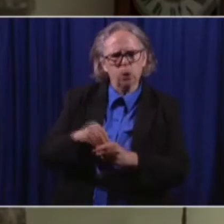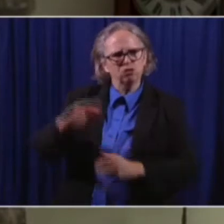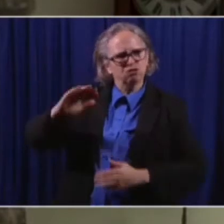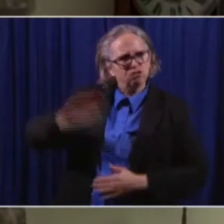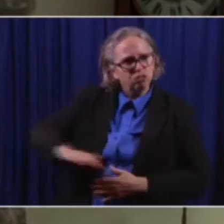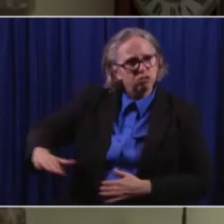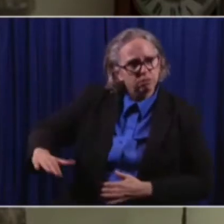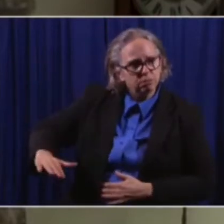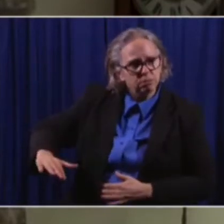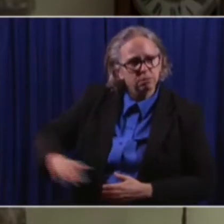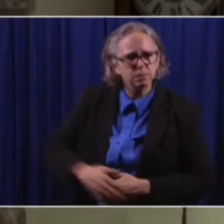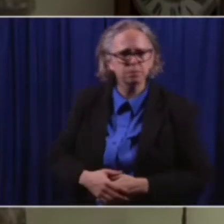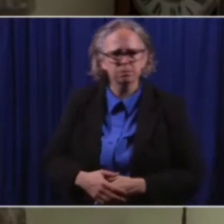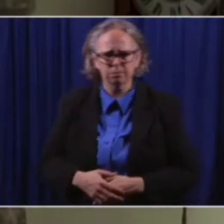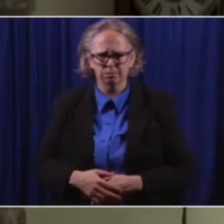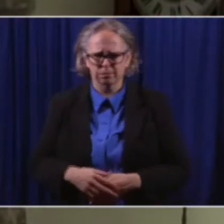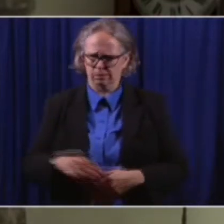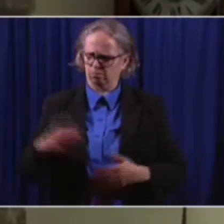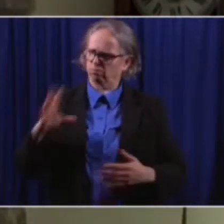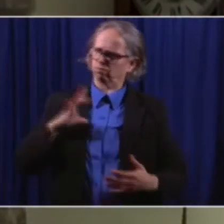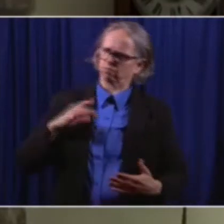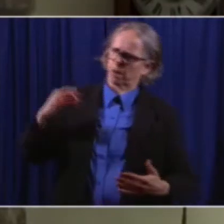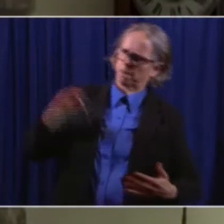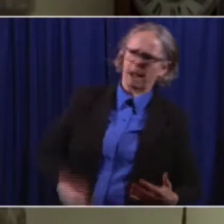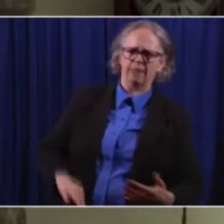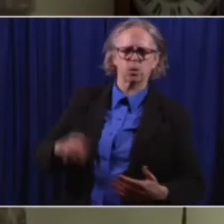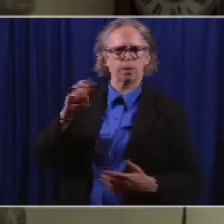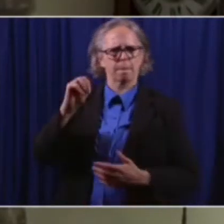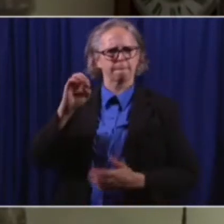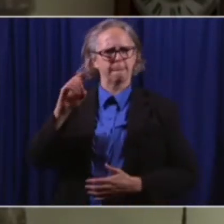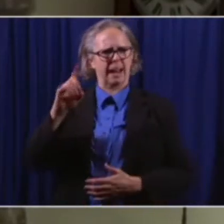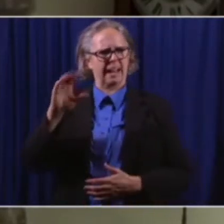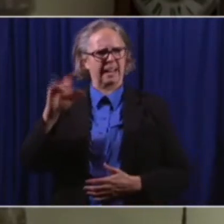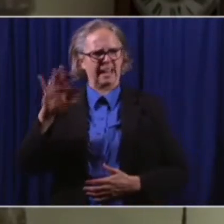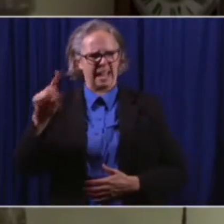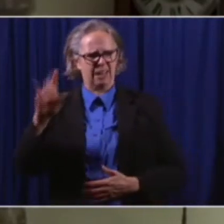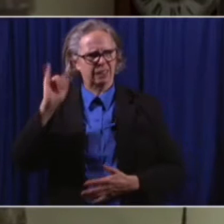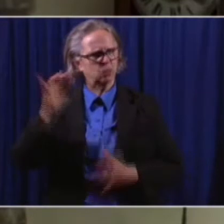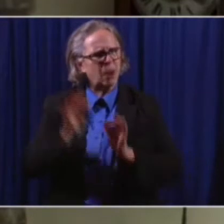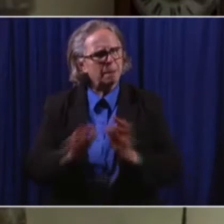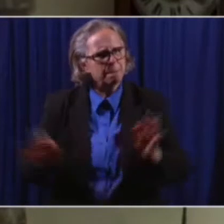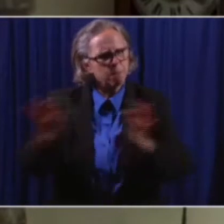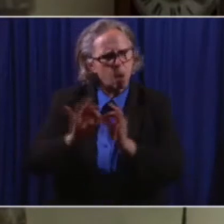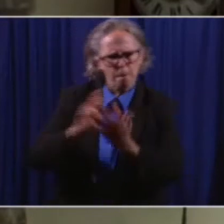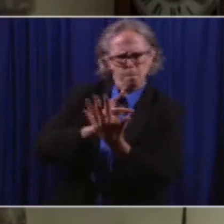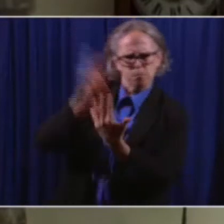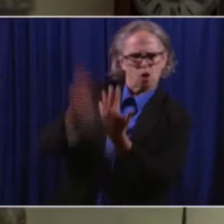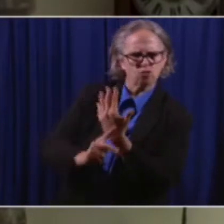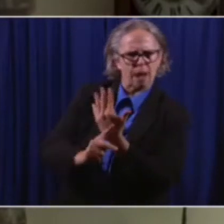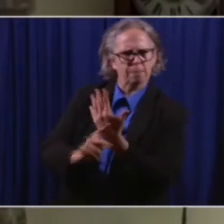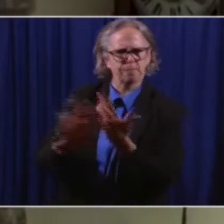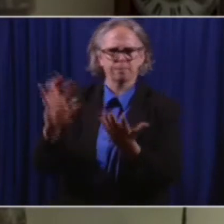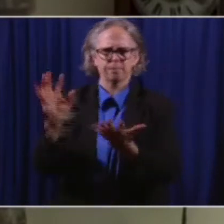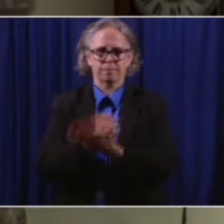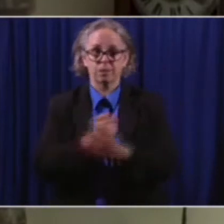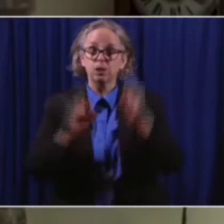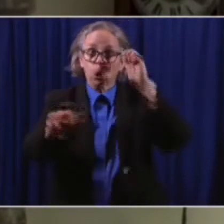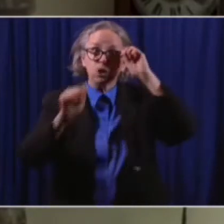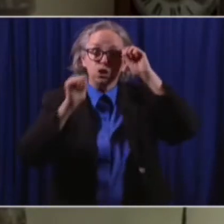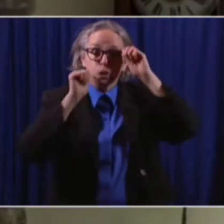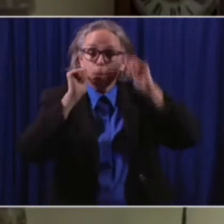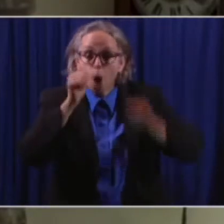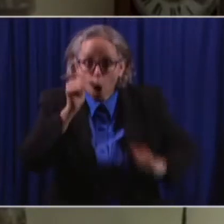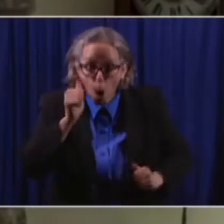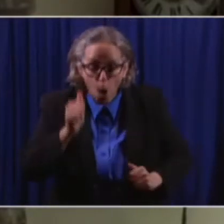why what these plans do is so very important. Tomorrow, a new application will open for